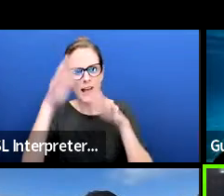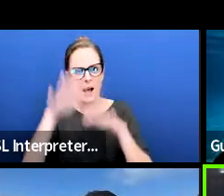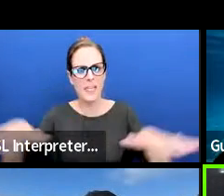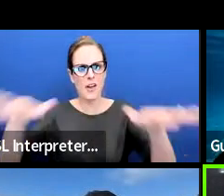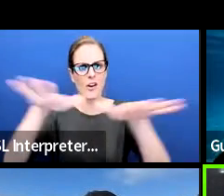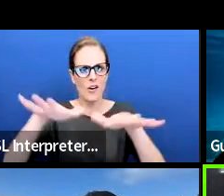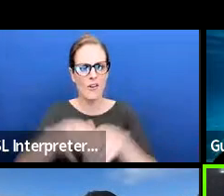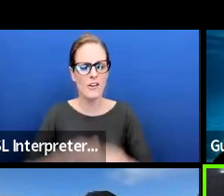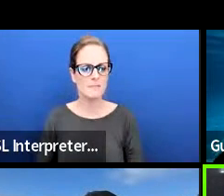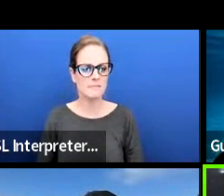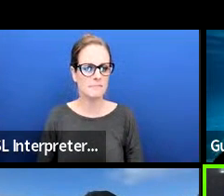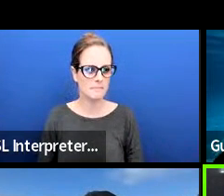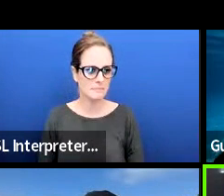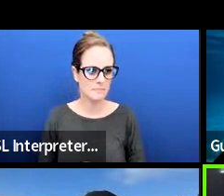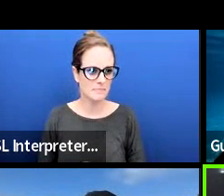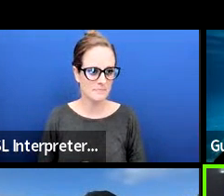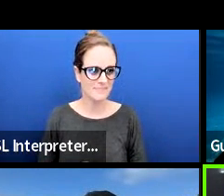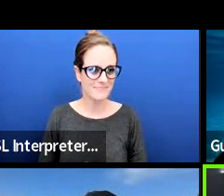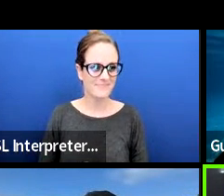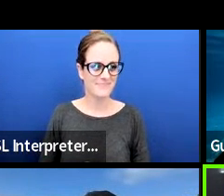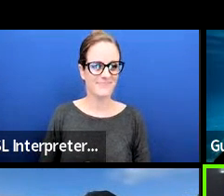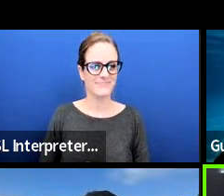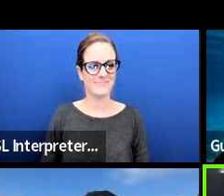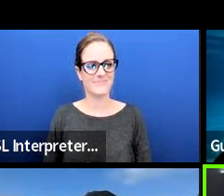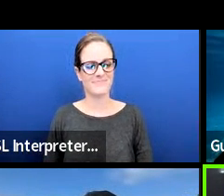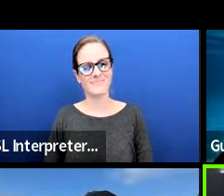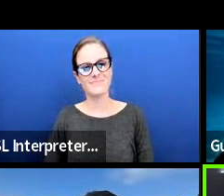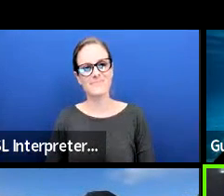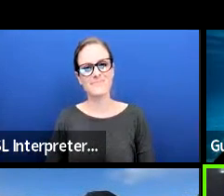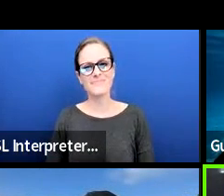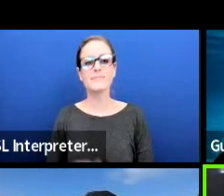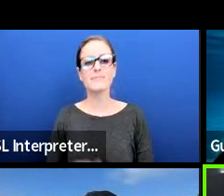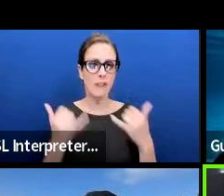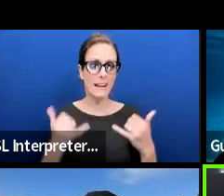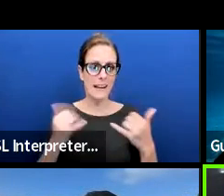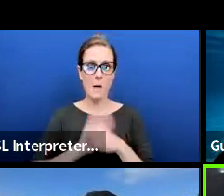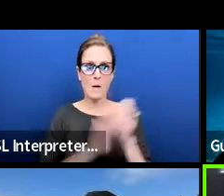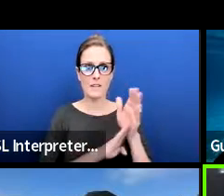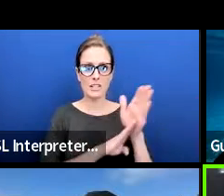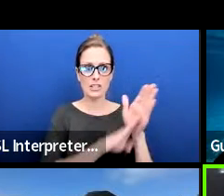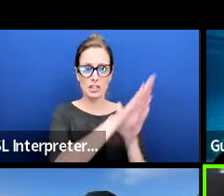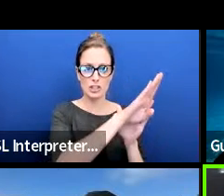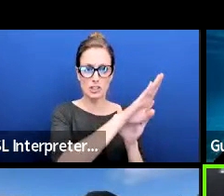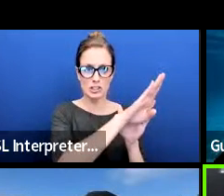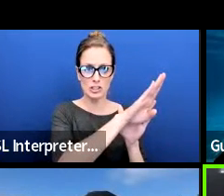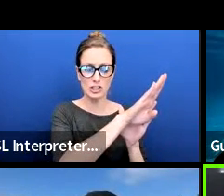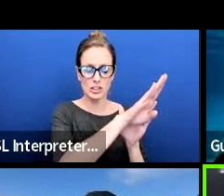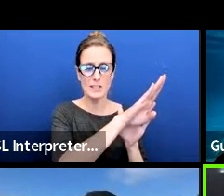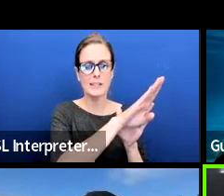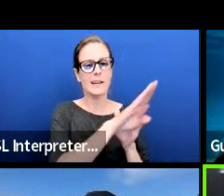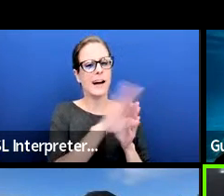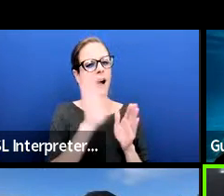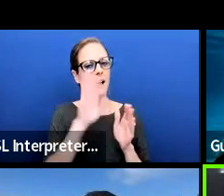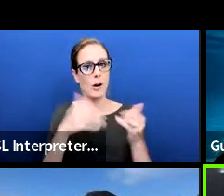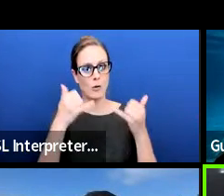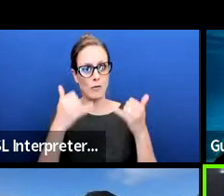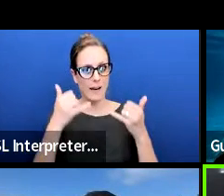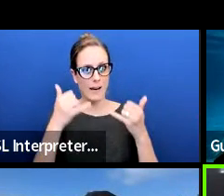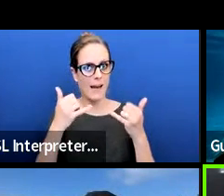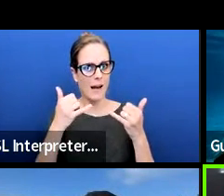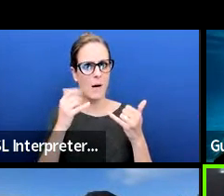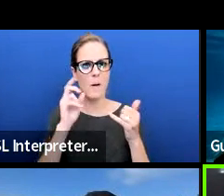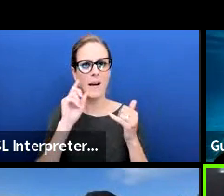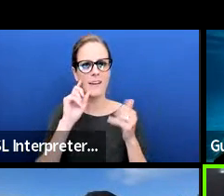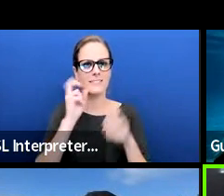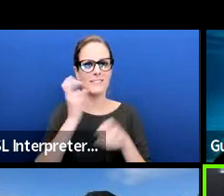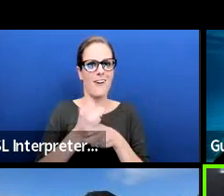that we are, you know, in a surge, even though it's hard to maybe tell compared to before because of, you know, not